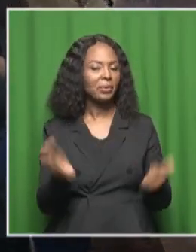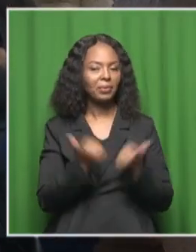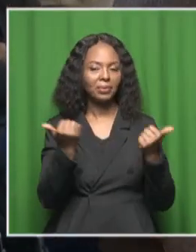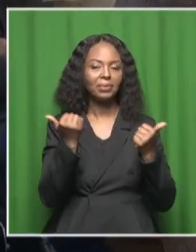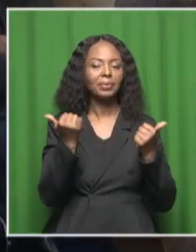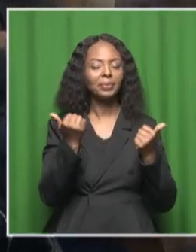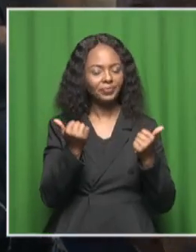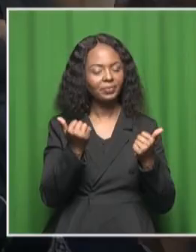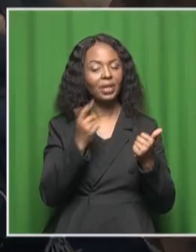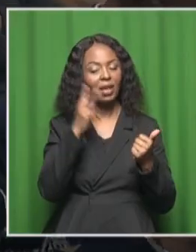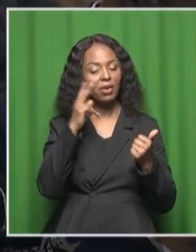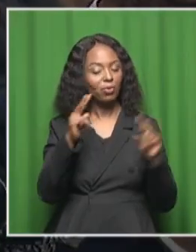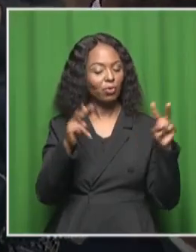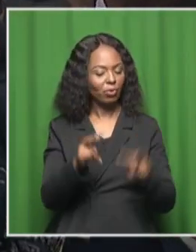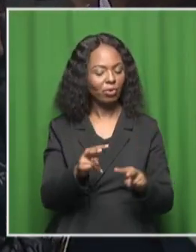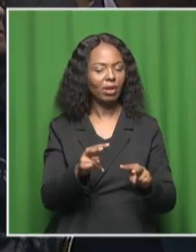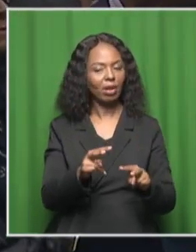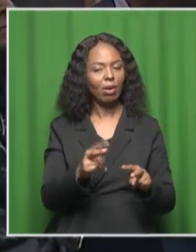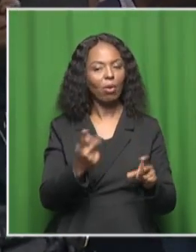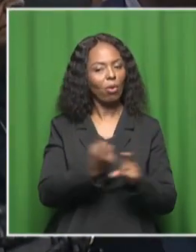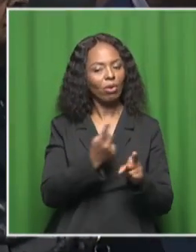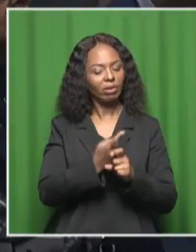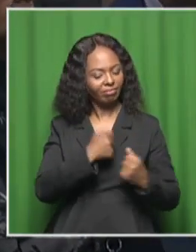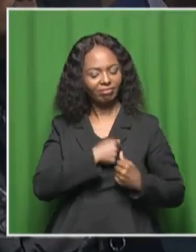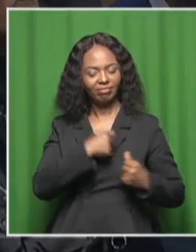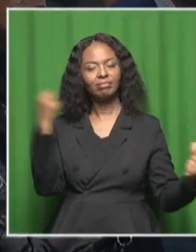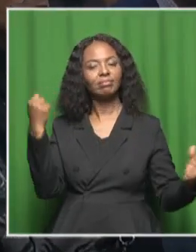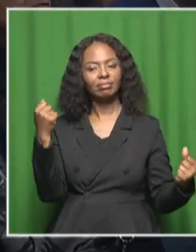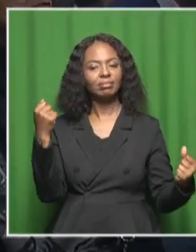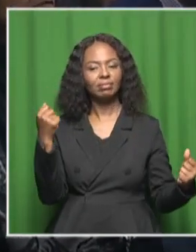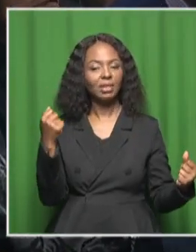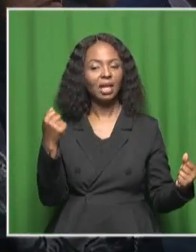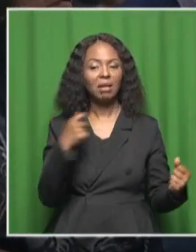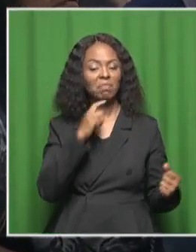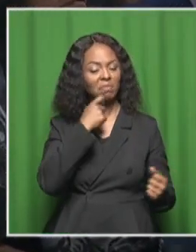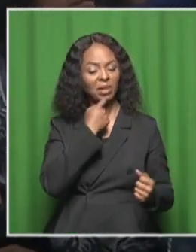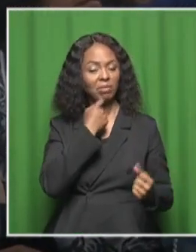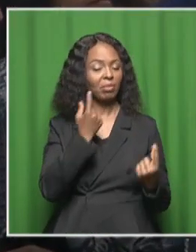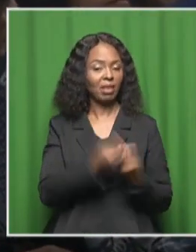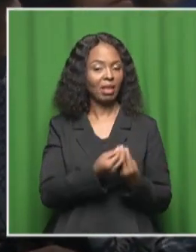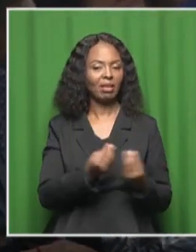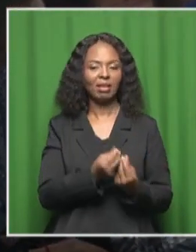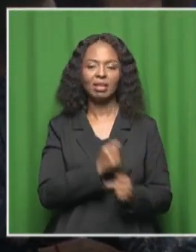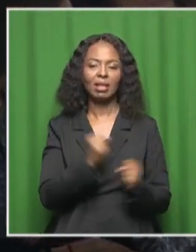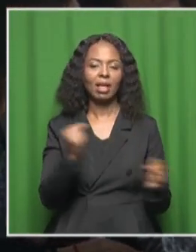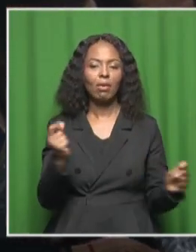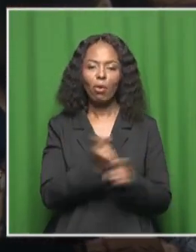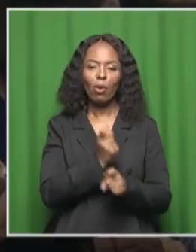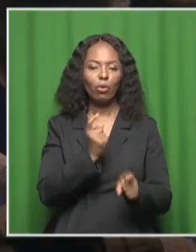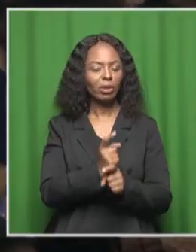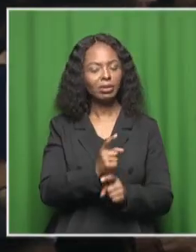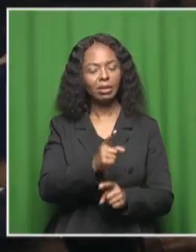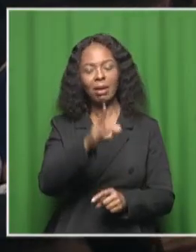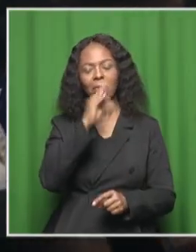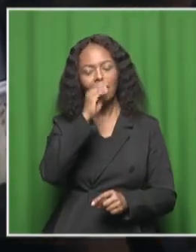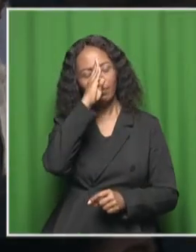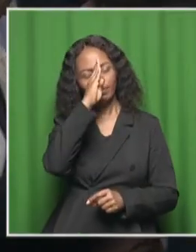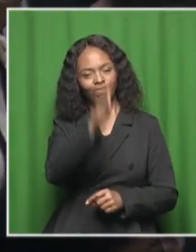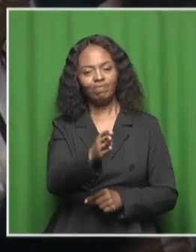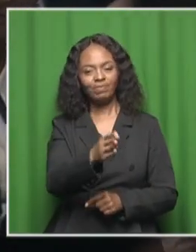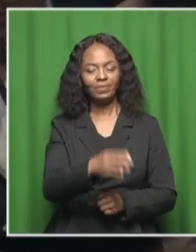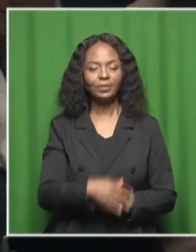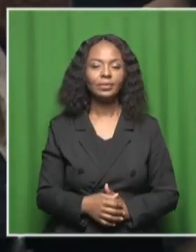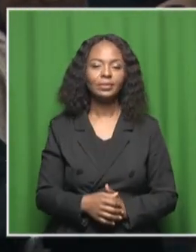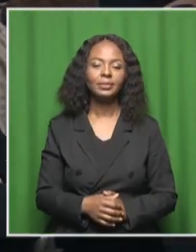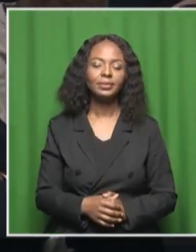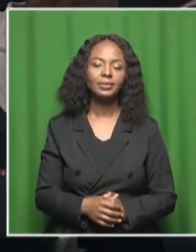very openly and very sharply. He didn't mind. And he tried to find a uniting point so that things could move forward. And he